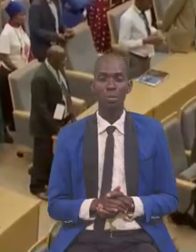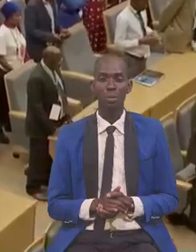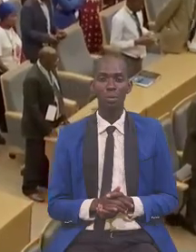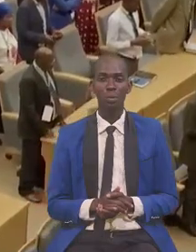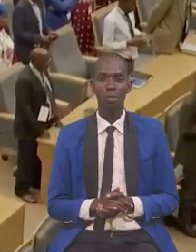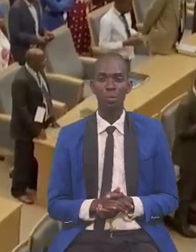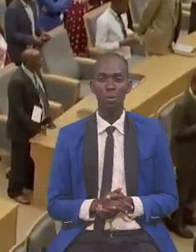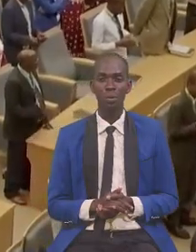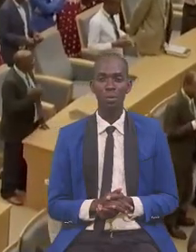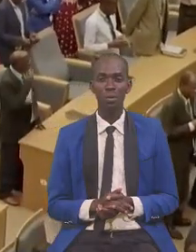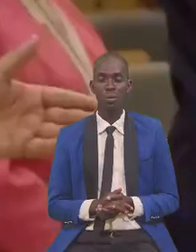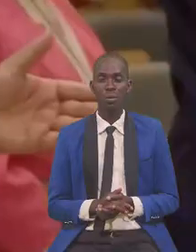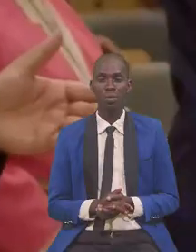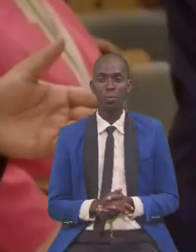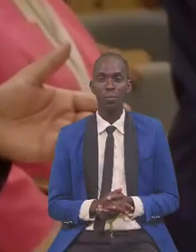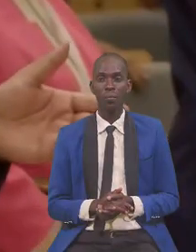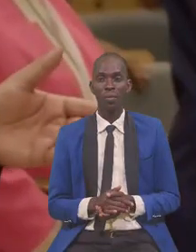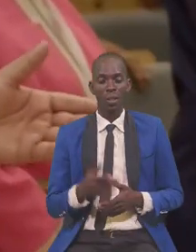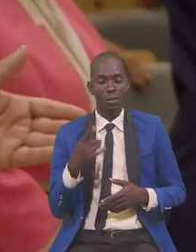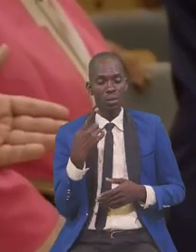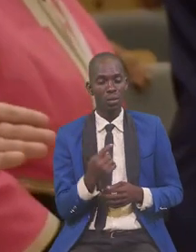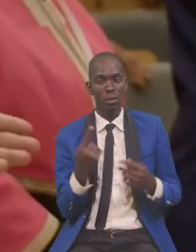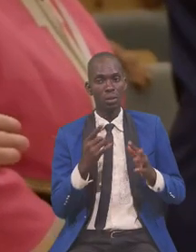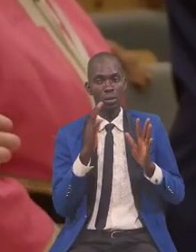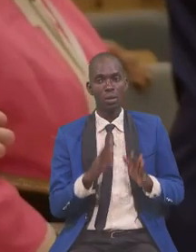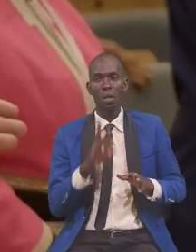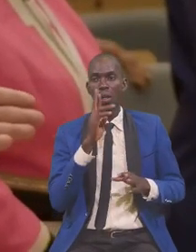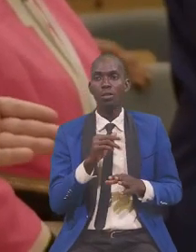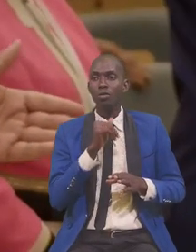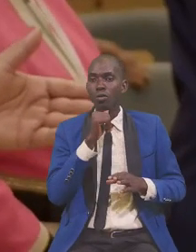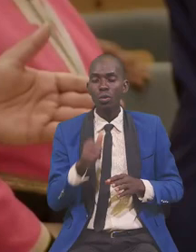Their love waxing cold.